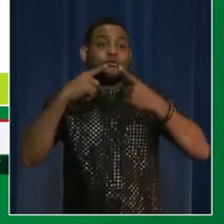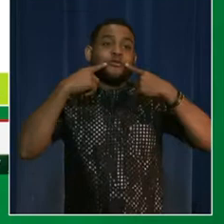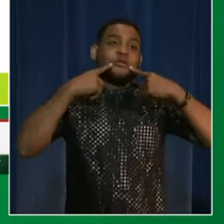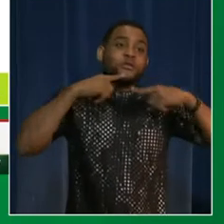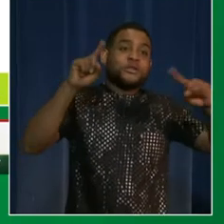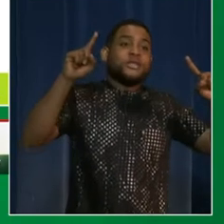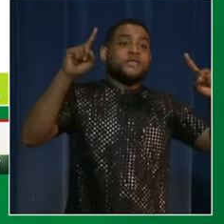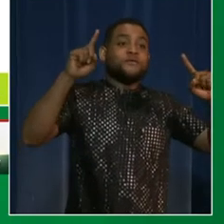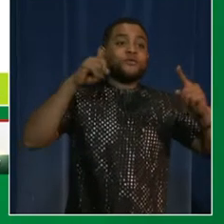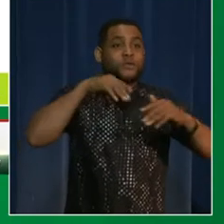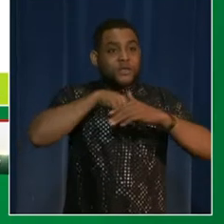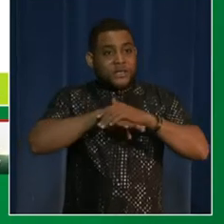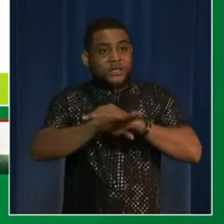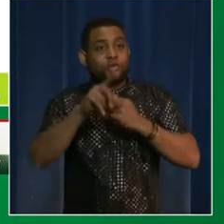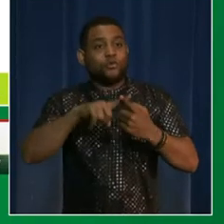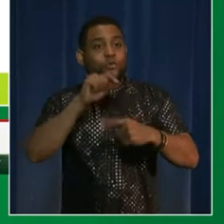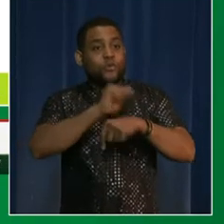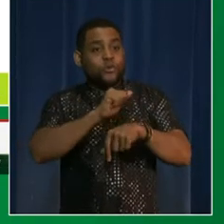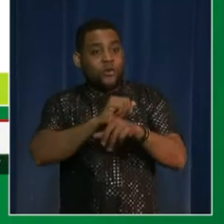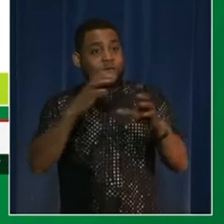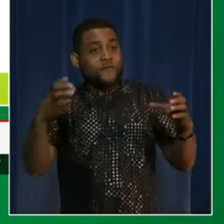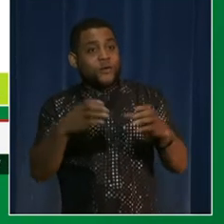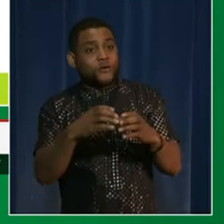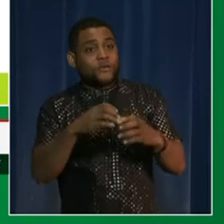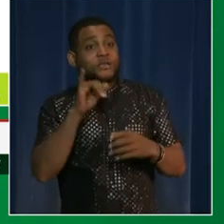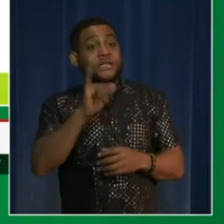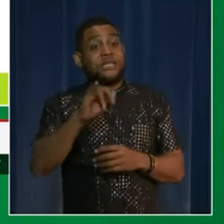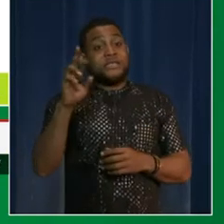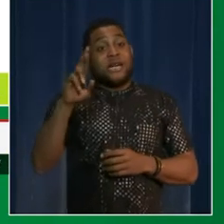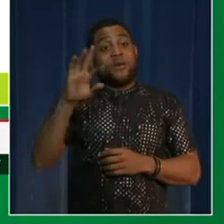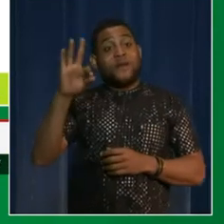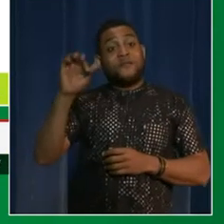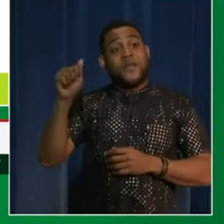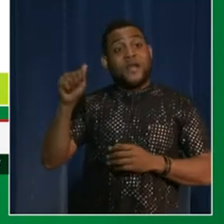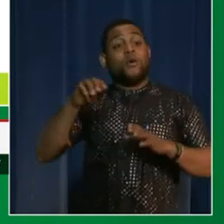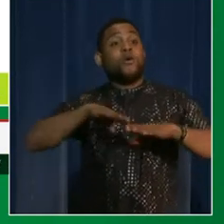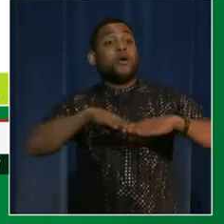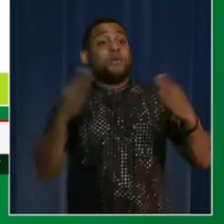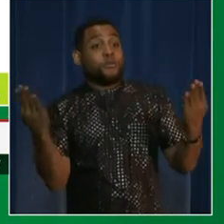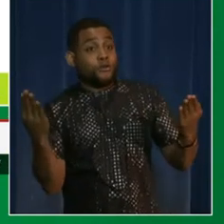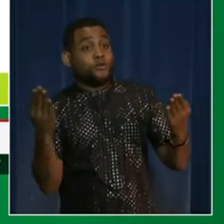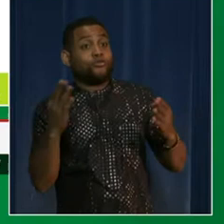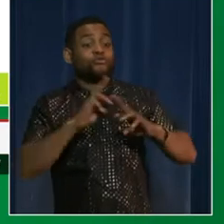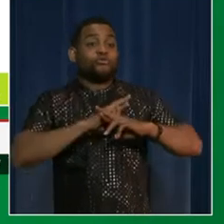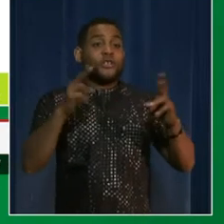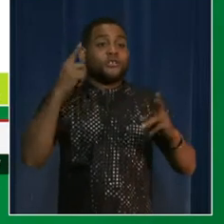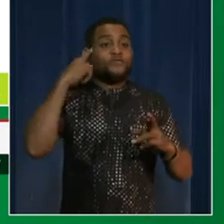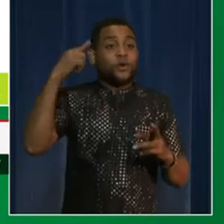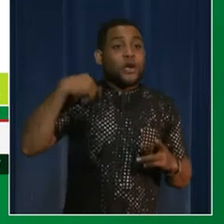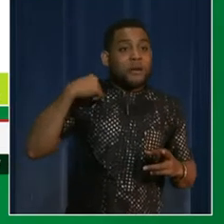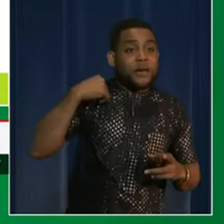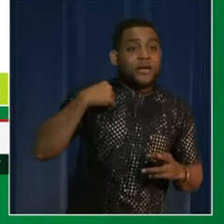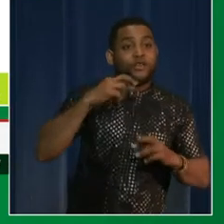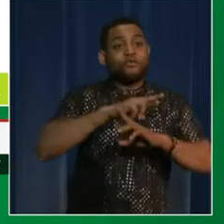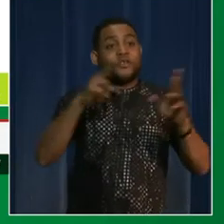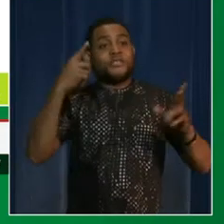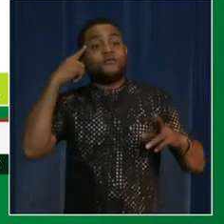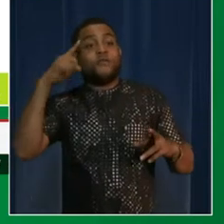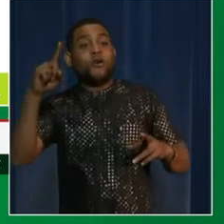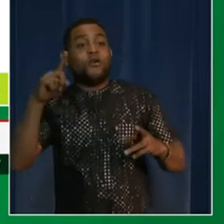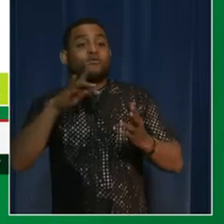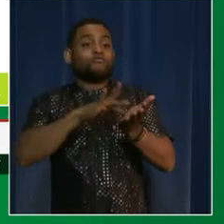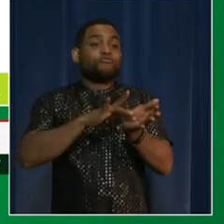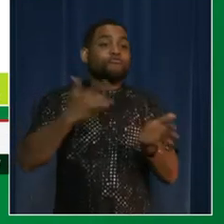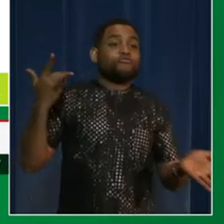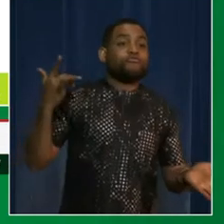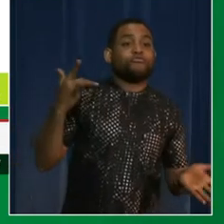the workforce. That RFA is open and on the street right now as we speak. I encourage everybody to check it